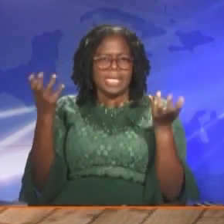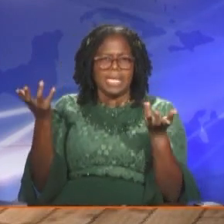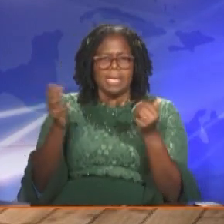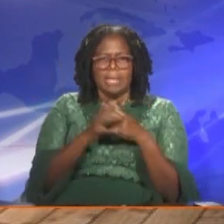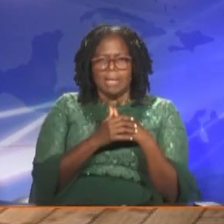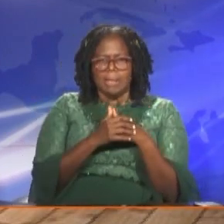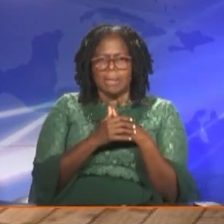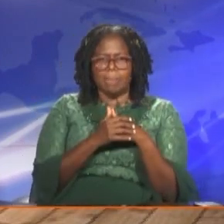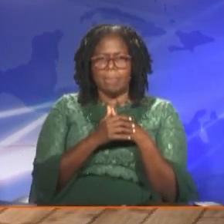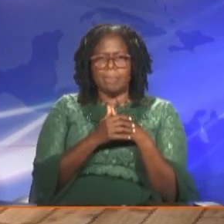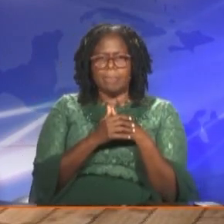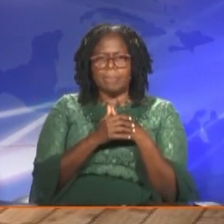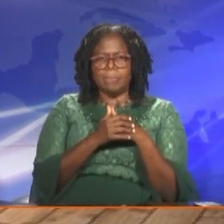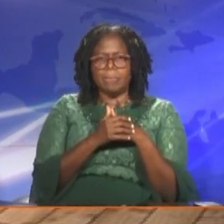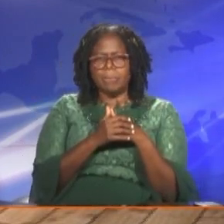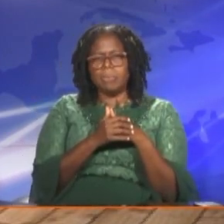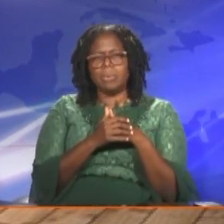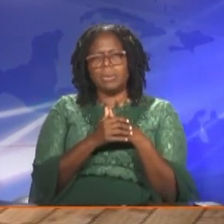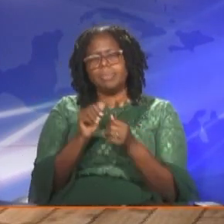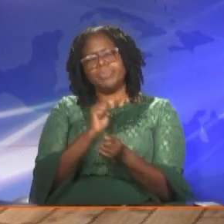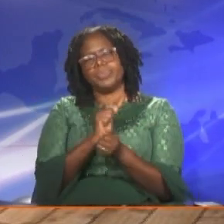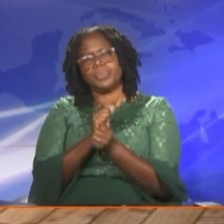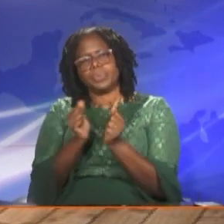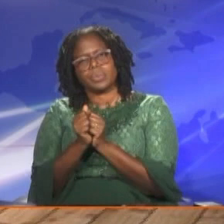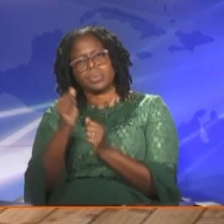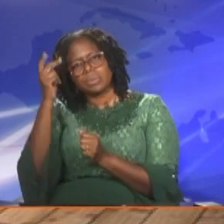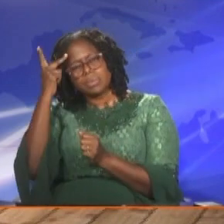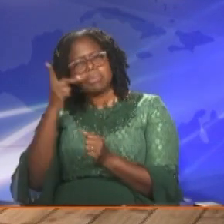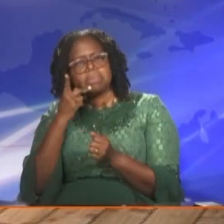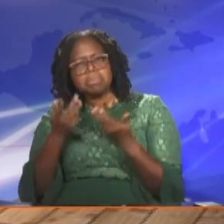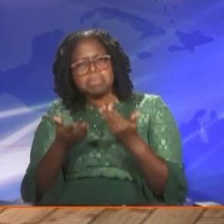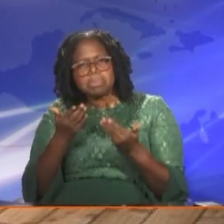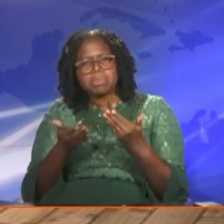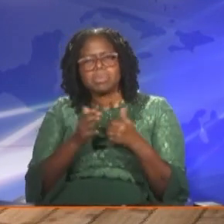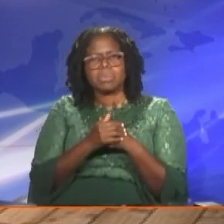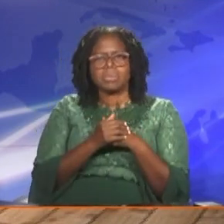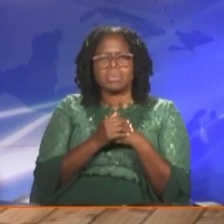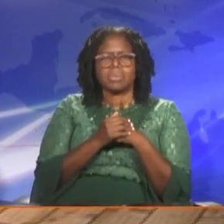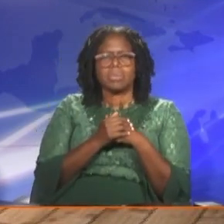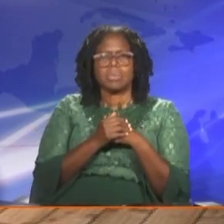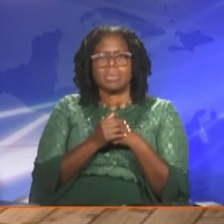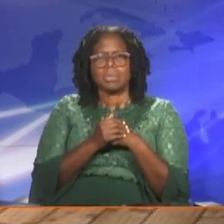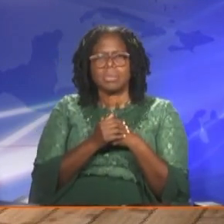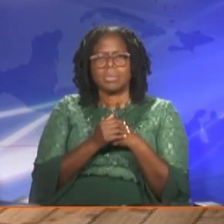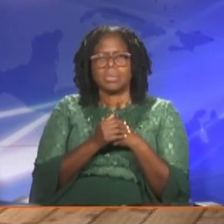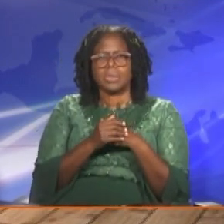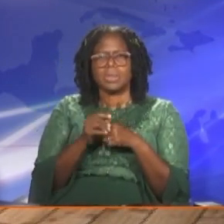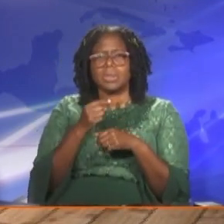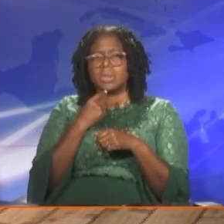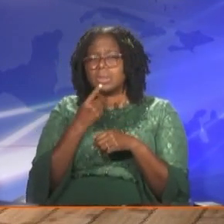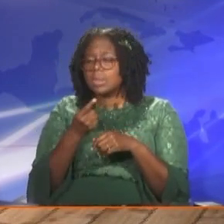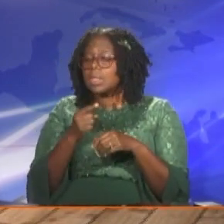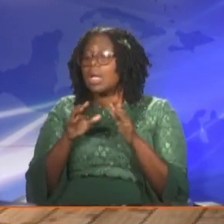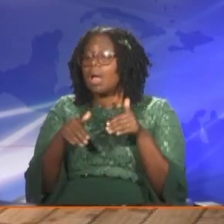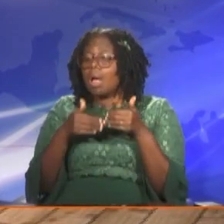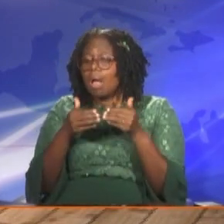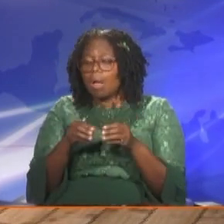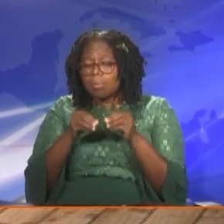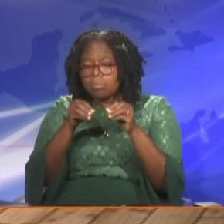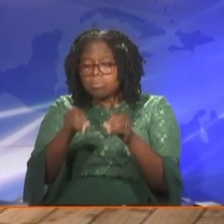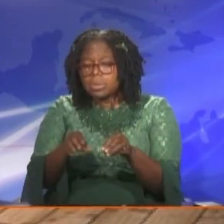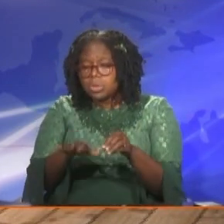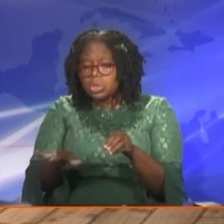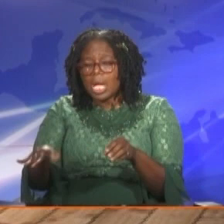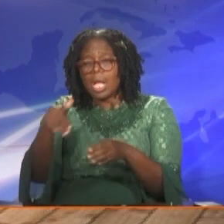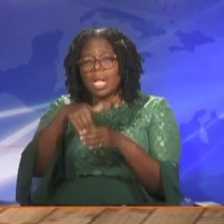unaccompanied without a parent or a guardian or an adult, they could be vulnerable to being trafficked. So there